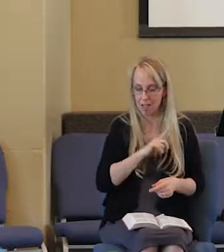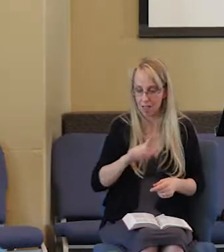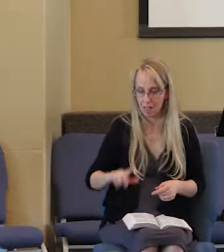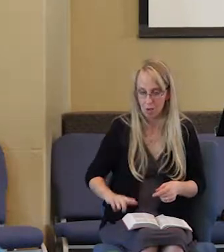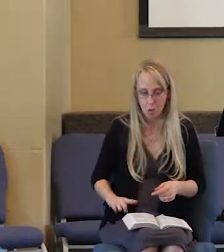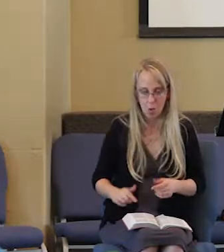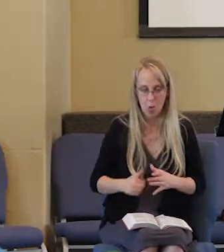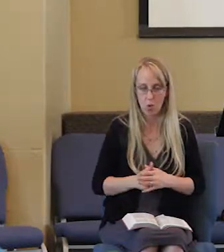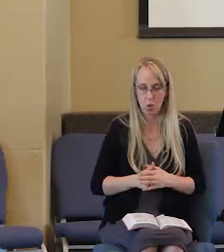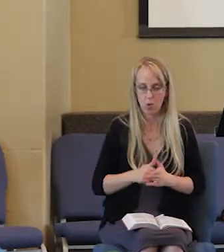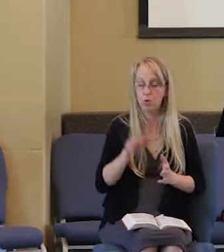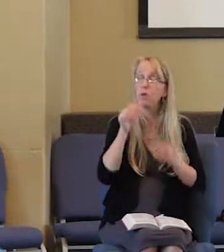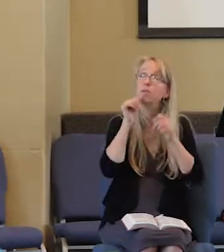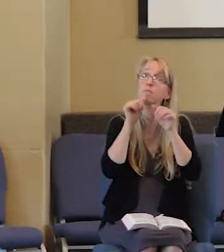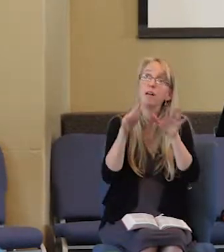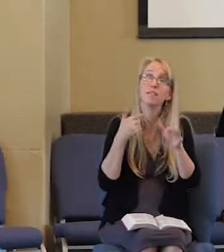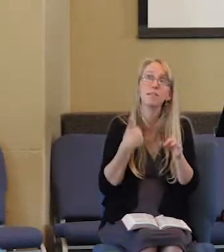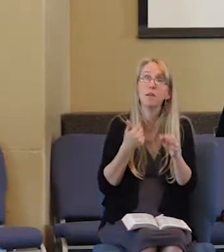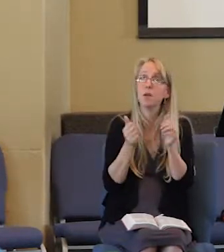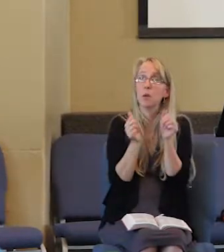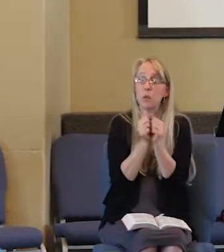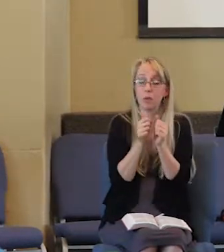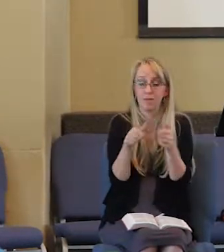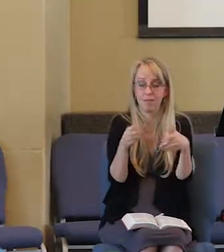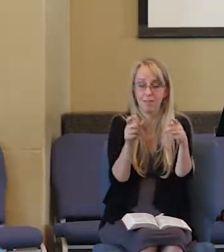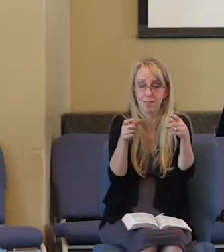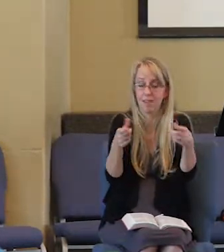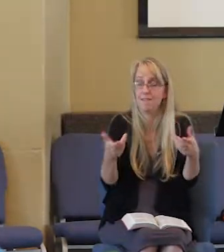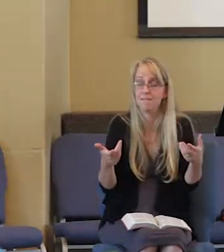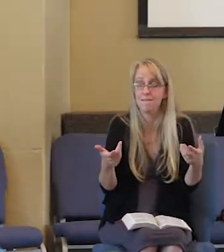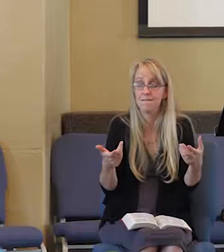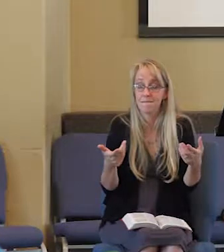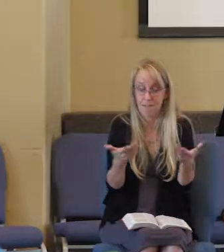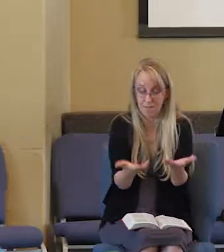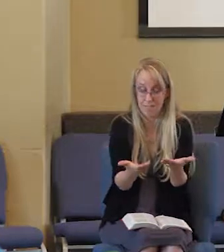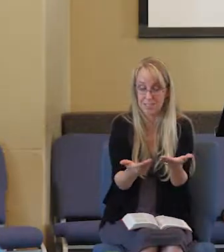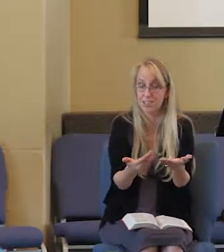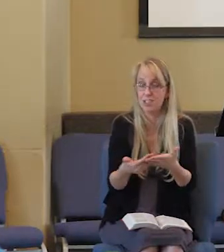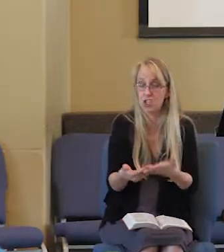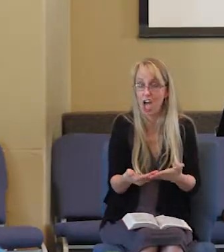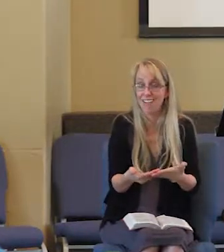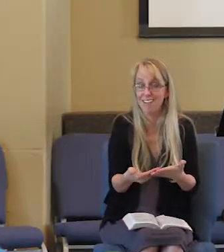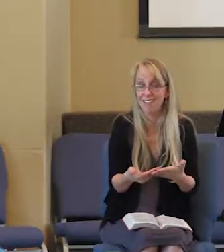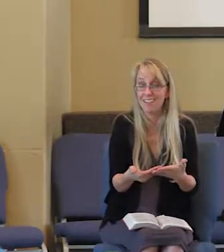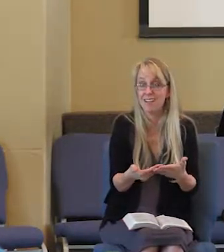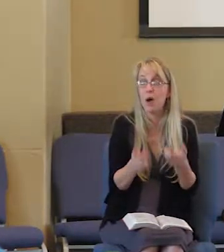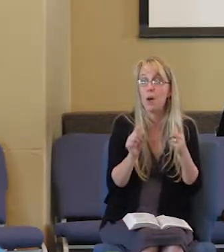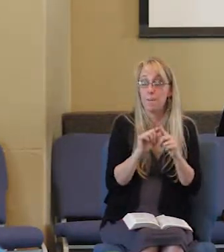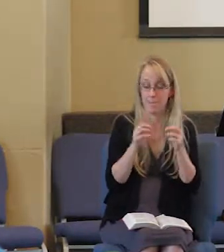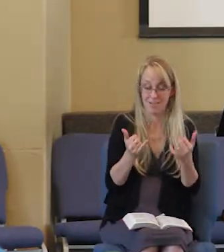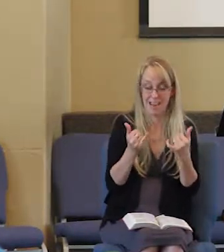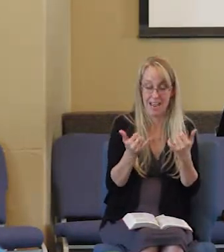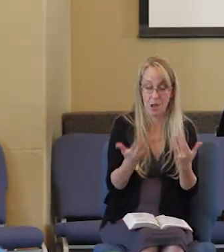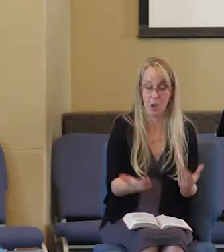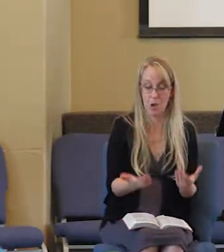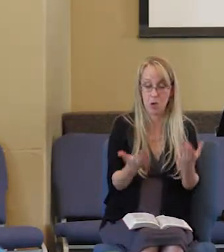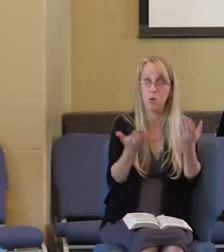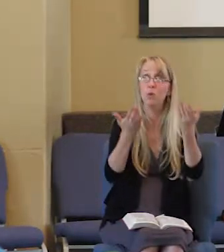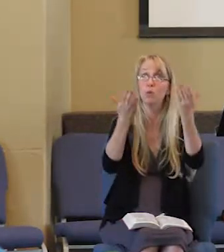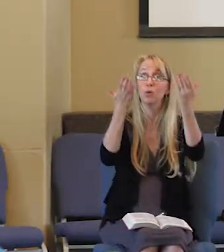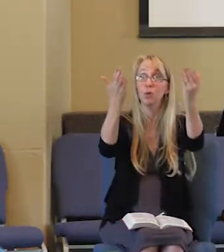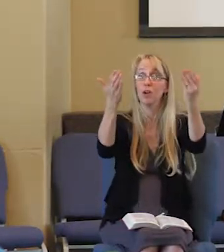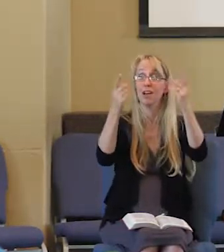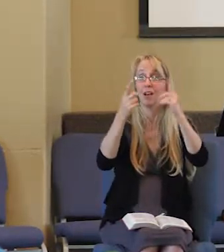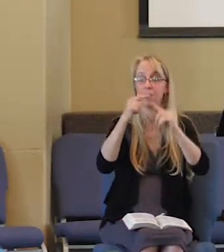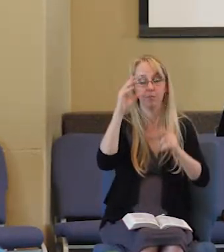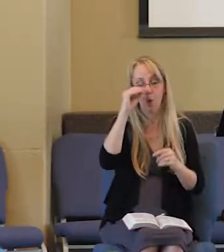Lord, you're blessing me with this gift, with this child. But God, I'm giving this gift. I'm